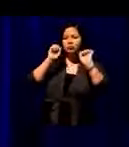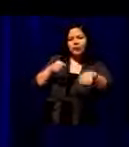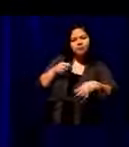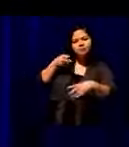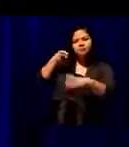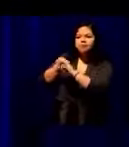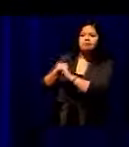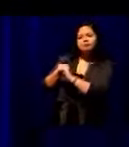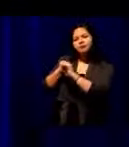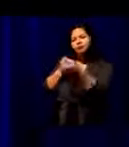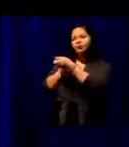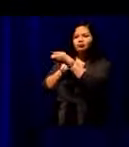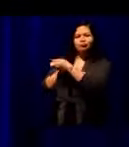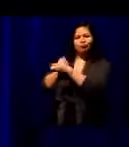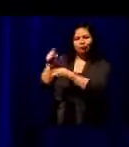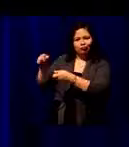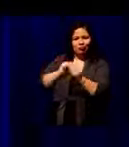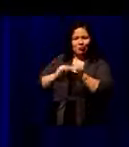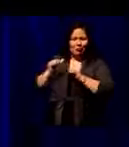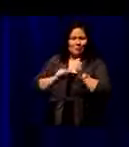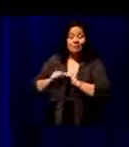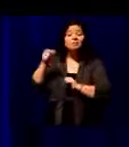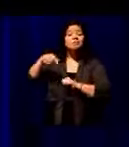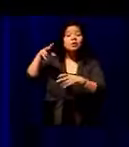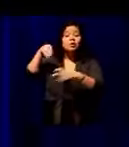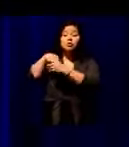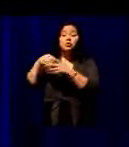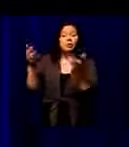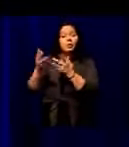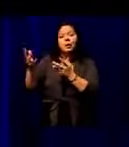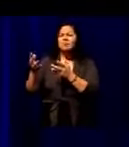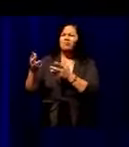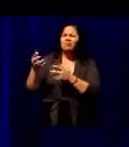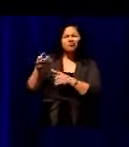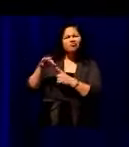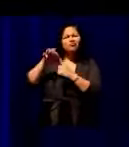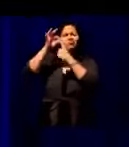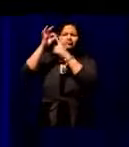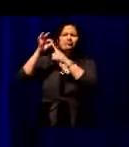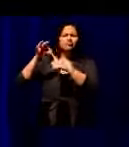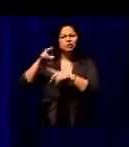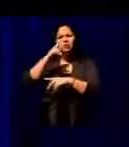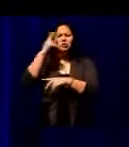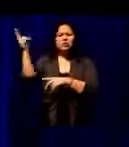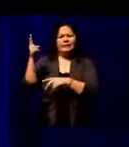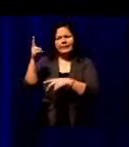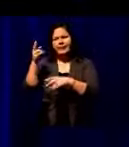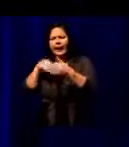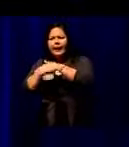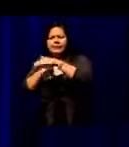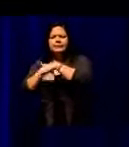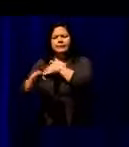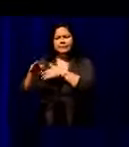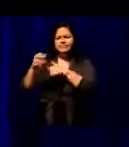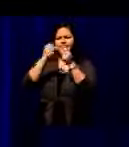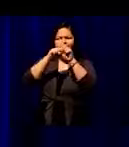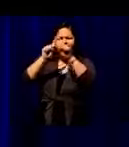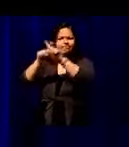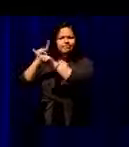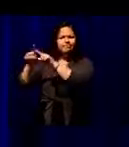season. Our boxes will bring you an exclusive, curated mix of everything you love about the